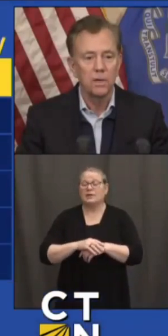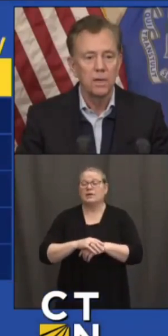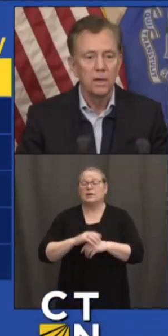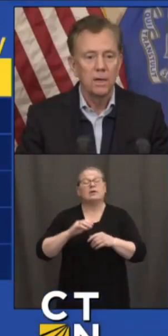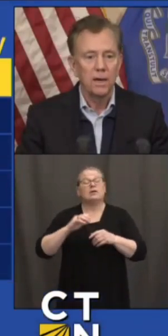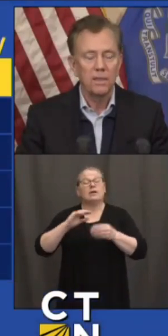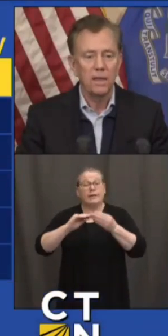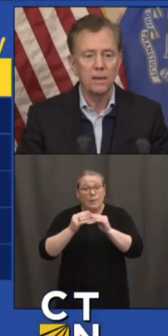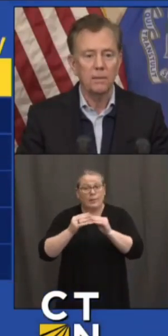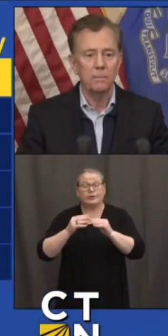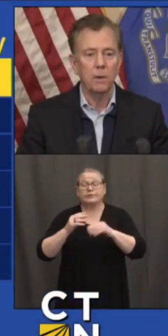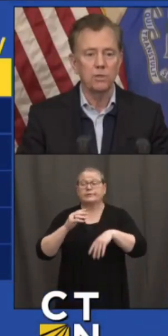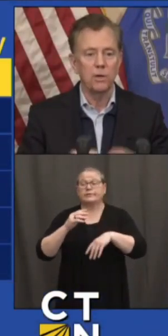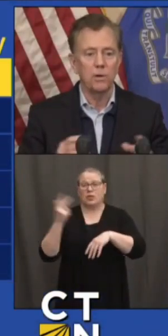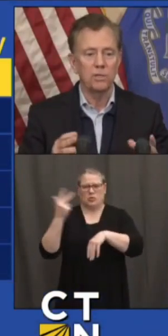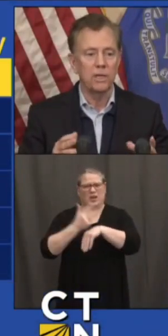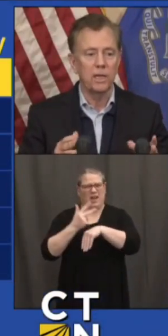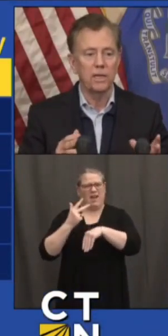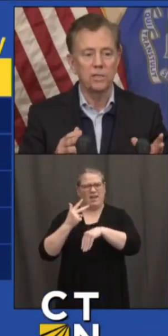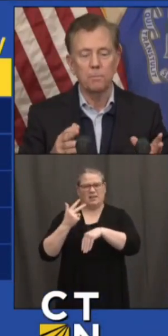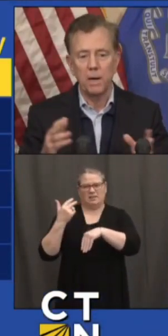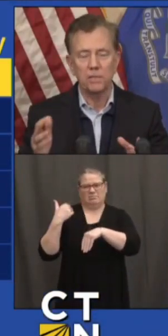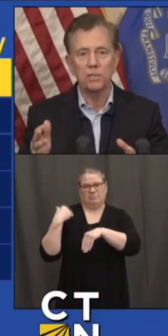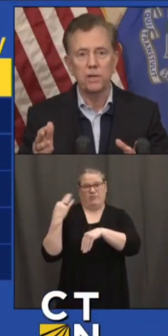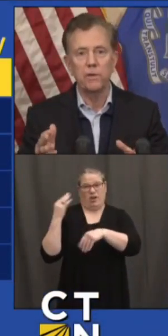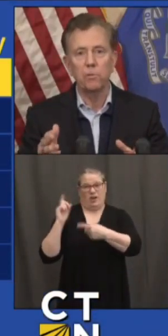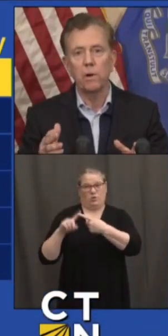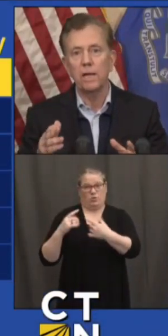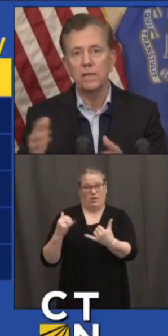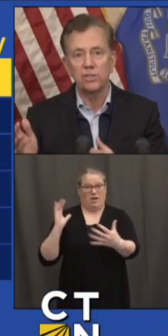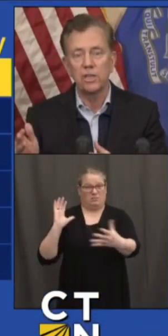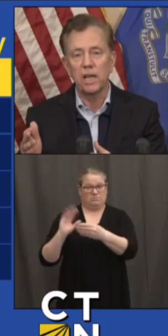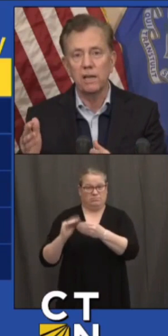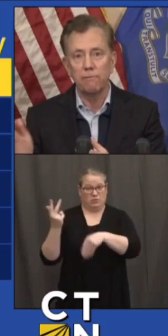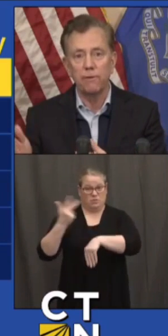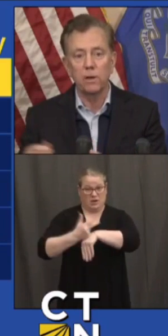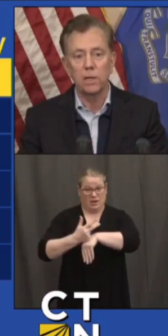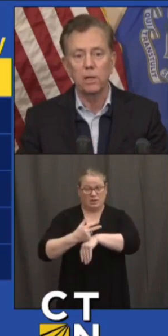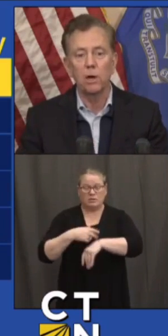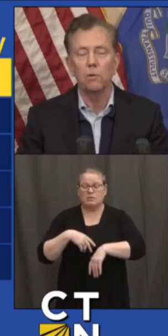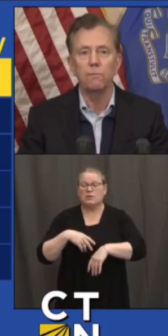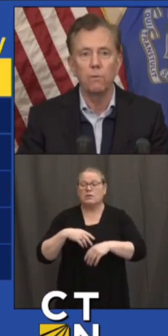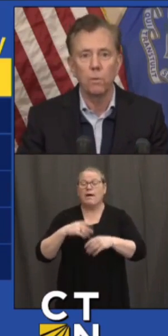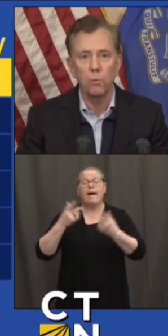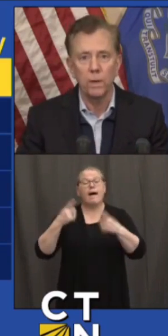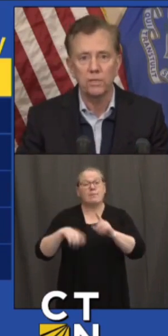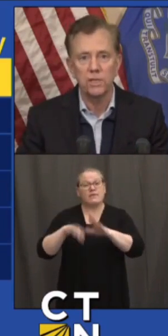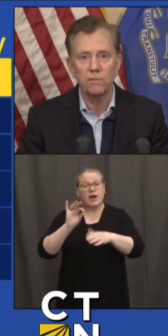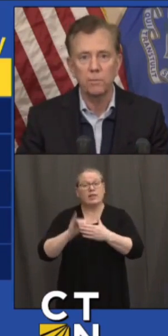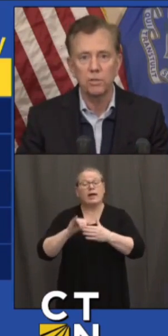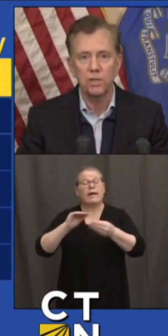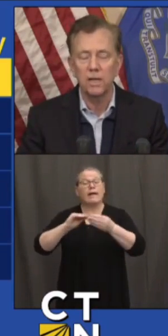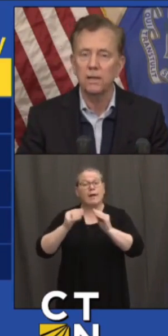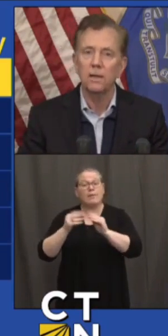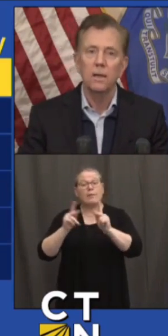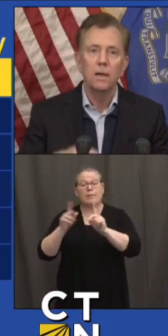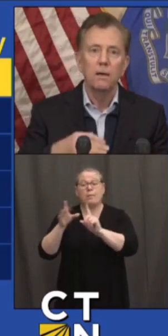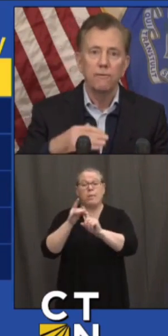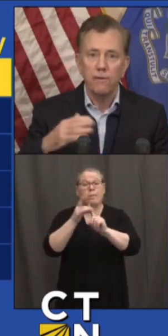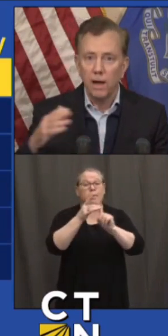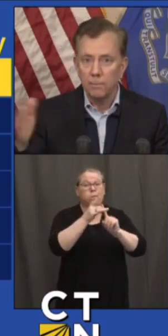numbers. I think most interesting is the positivity rate is staying fairly low,